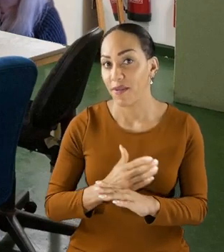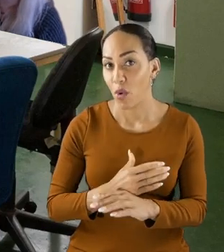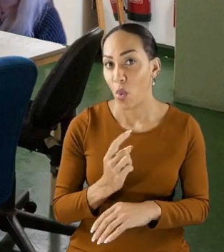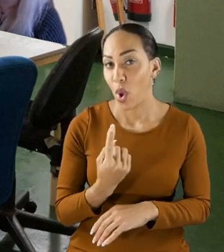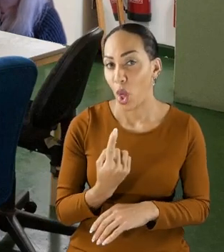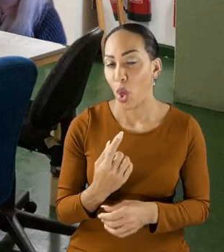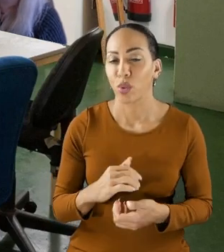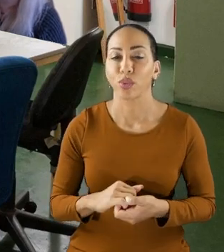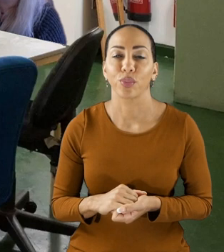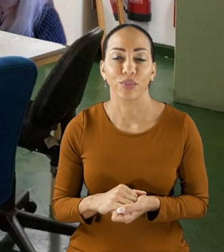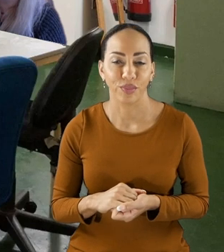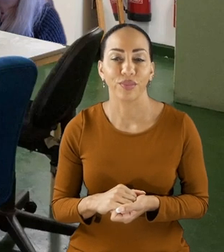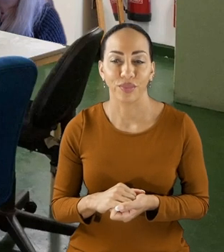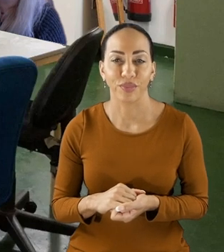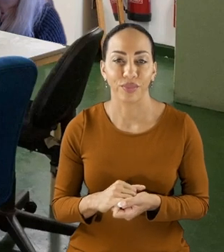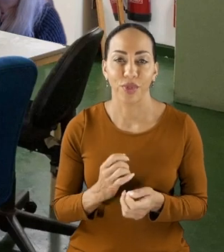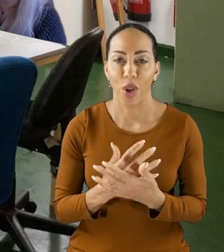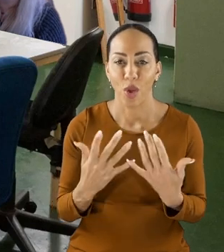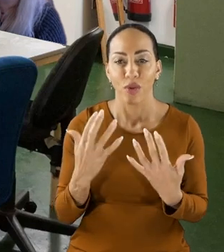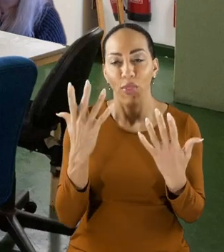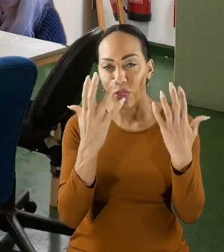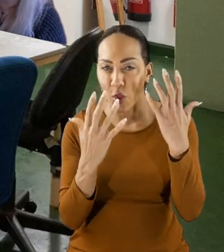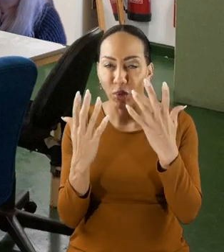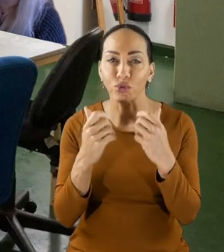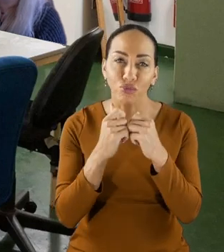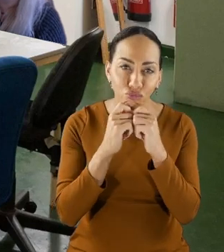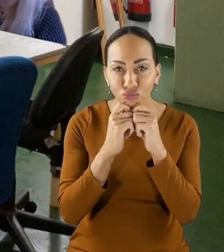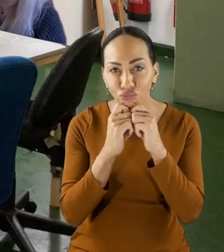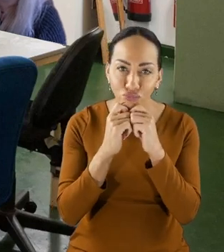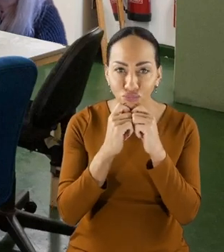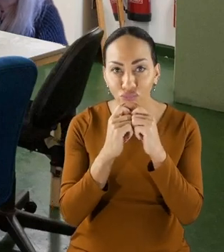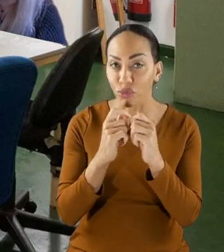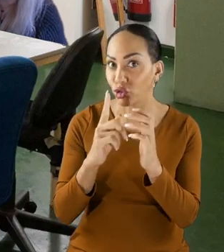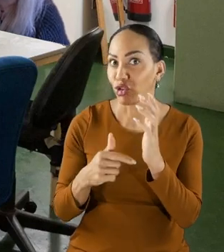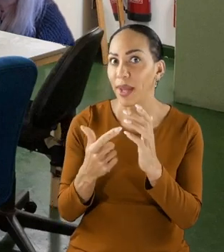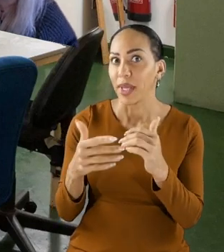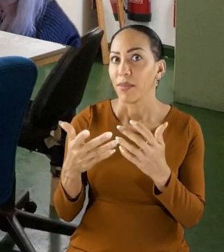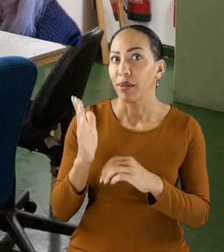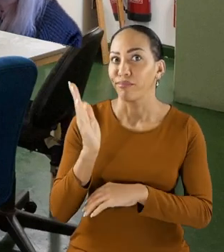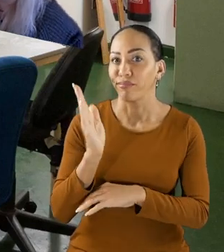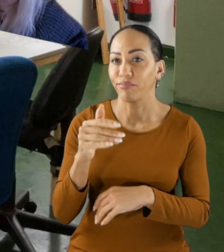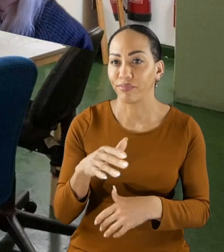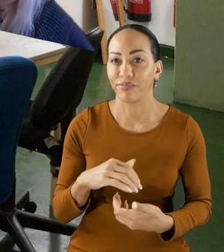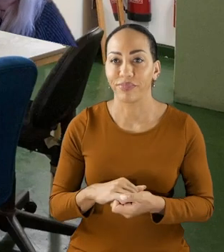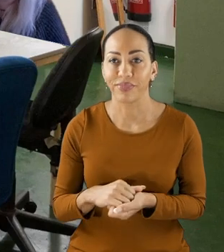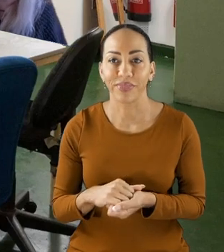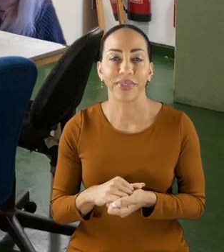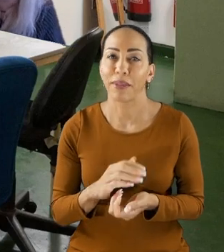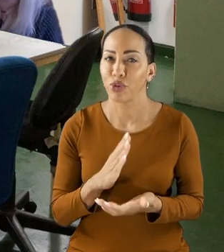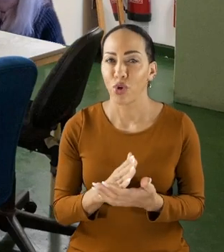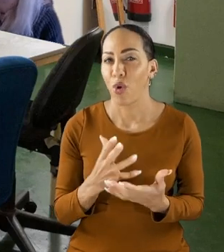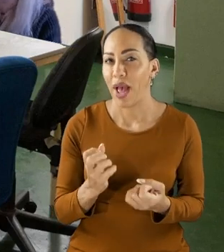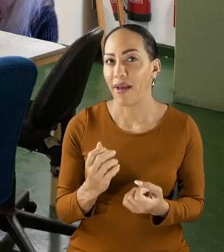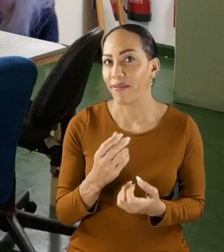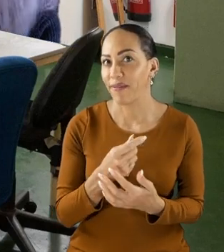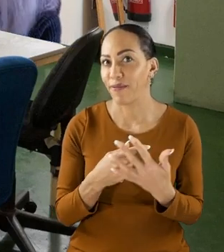some questions just before 1 o'clock. And there's lots of thoughts provoking stuff that Jamie's talked about. So I'll hand over to you. I'm